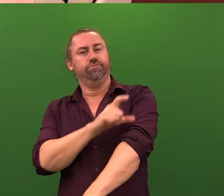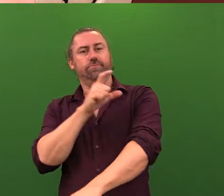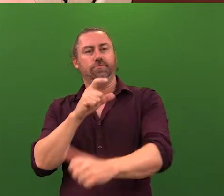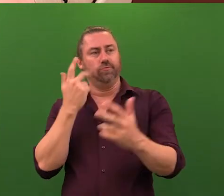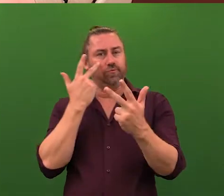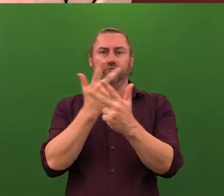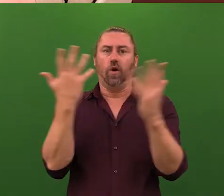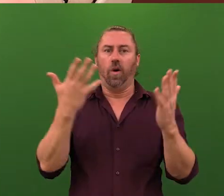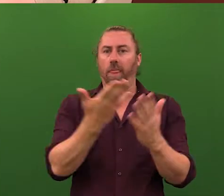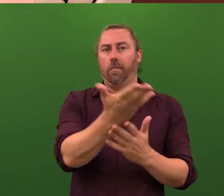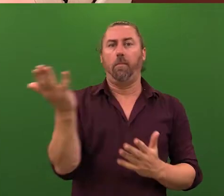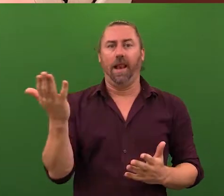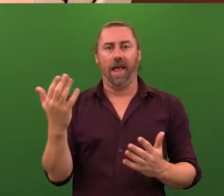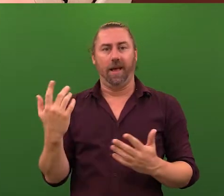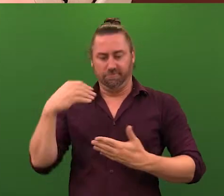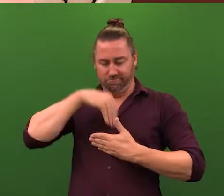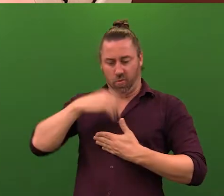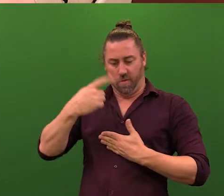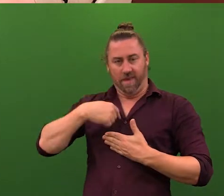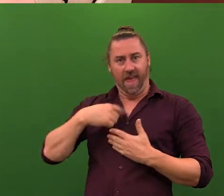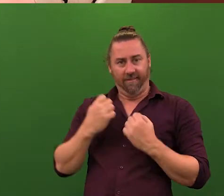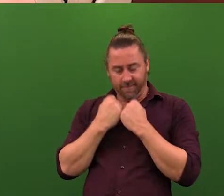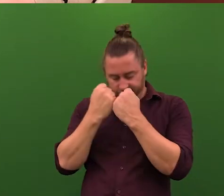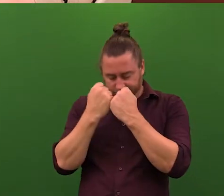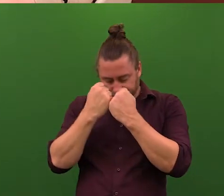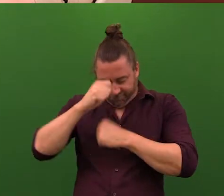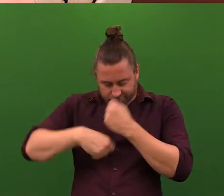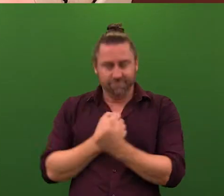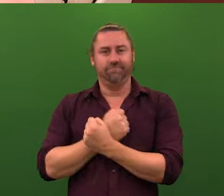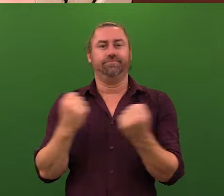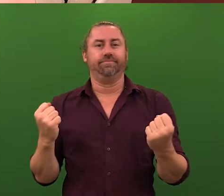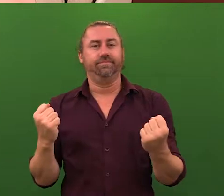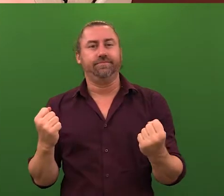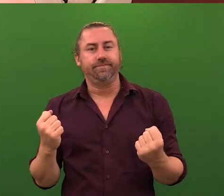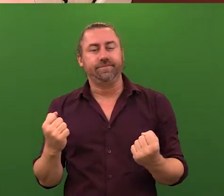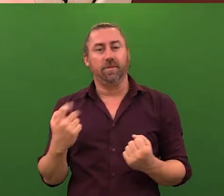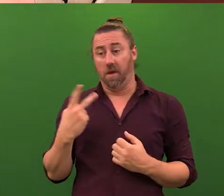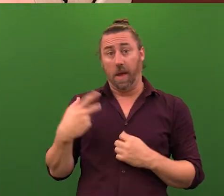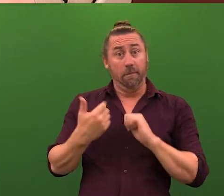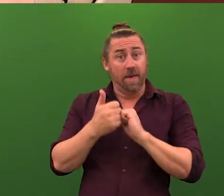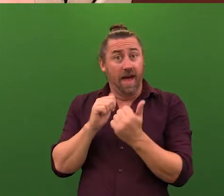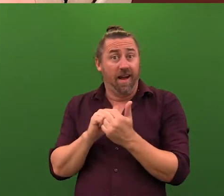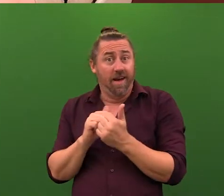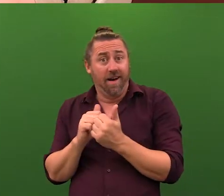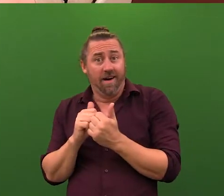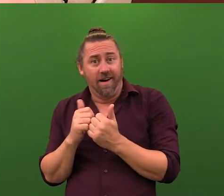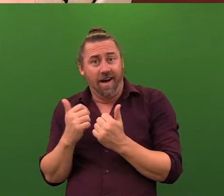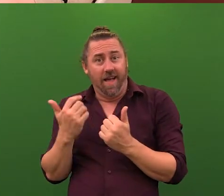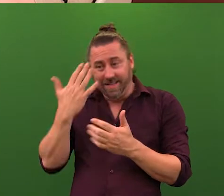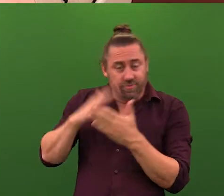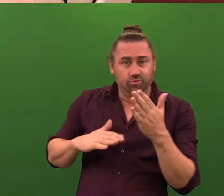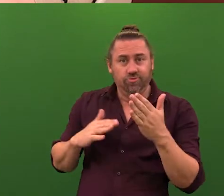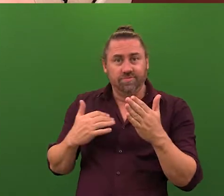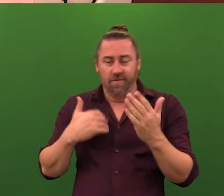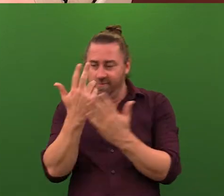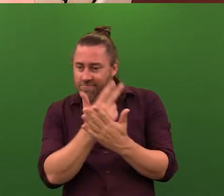And so this work was, is based off, me and my partner,